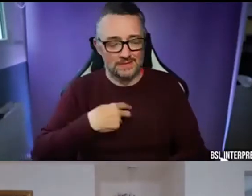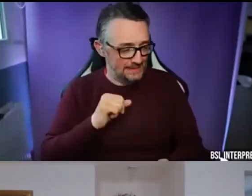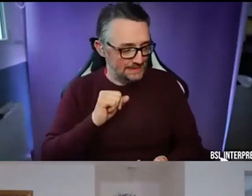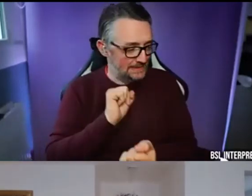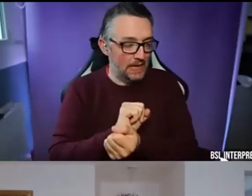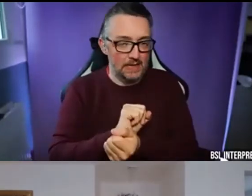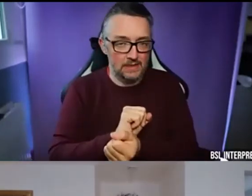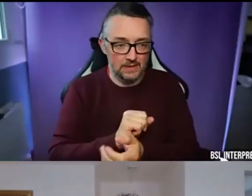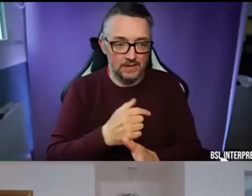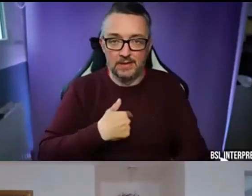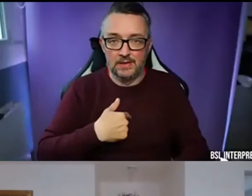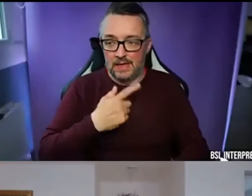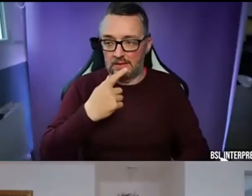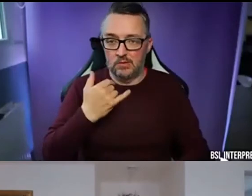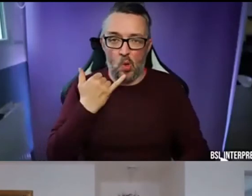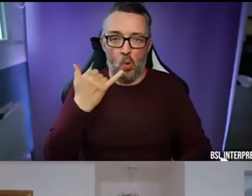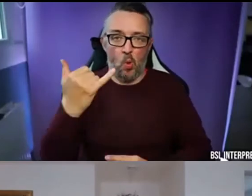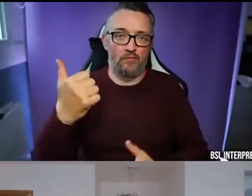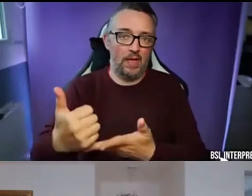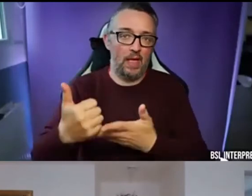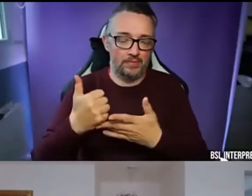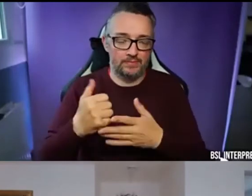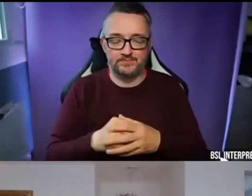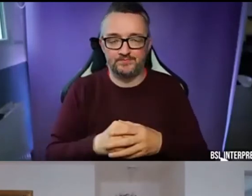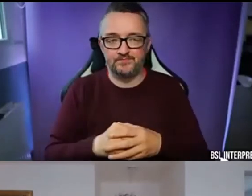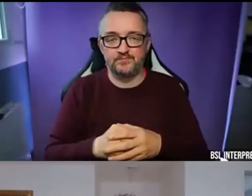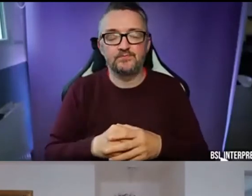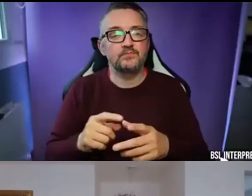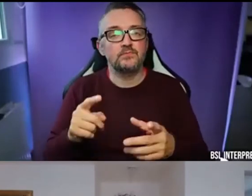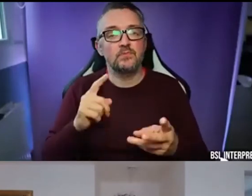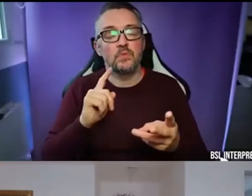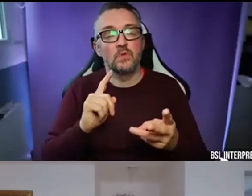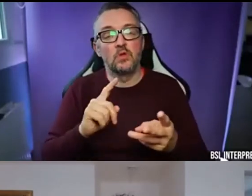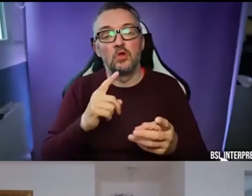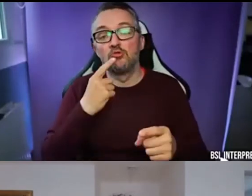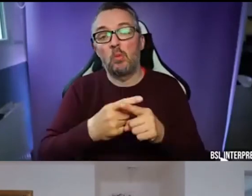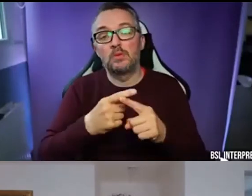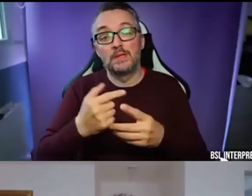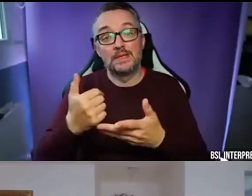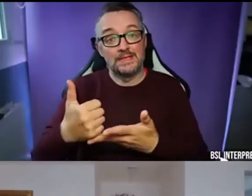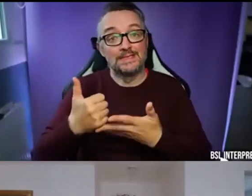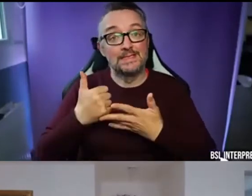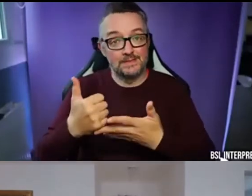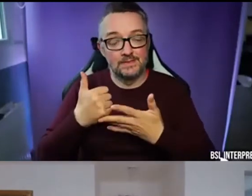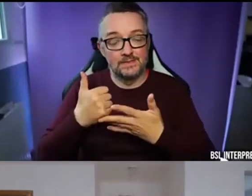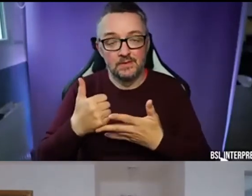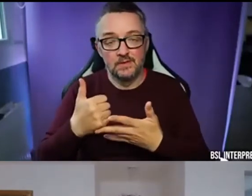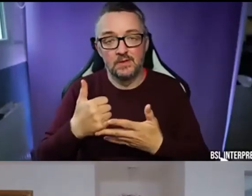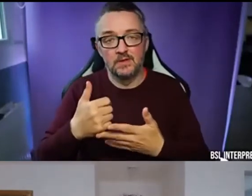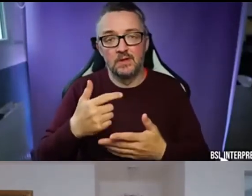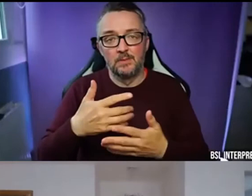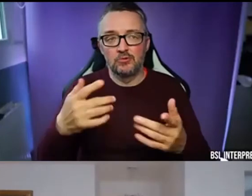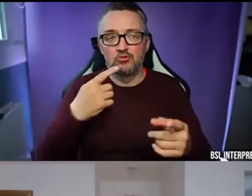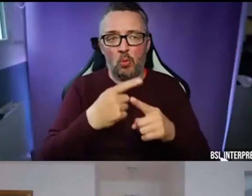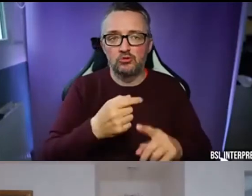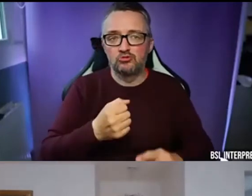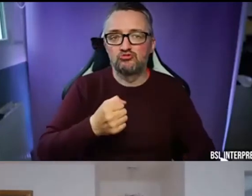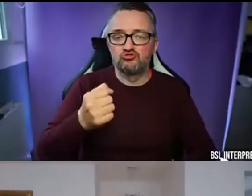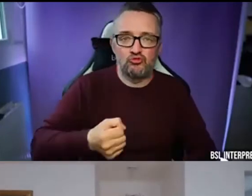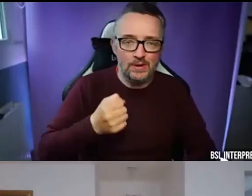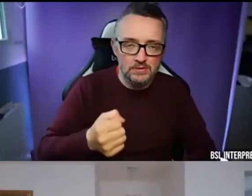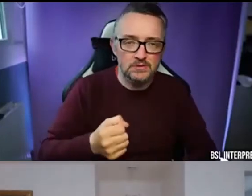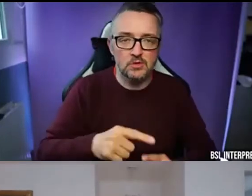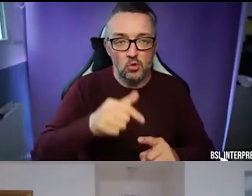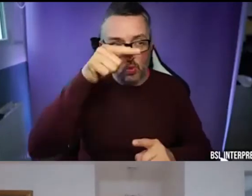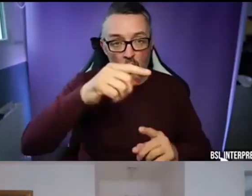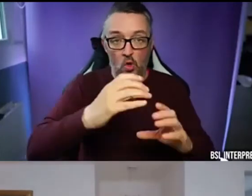able to call a help. In terms of assistance, again, there was a lot of talk about trains, knowing where the coaches